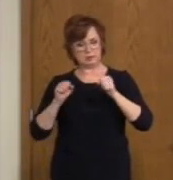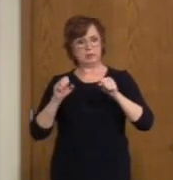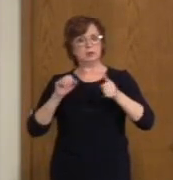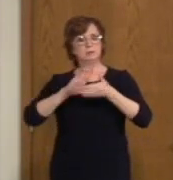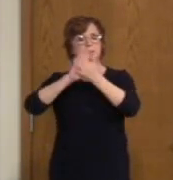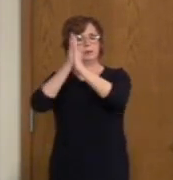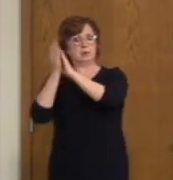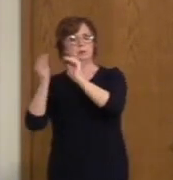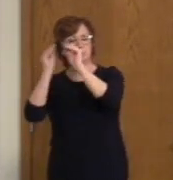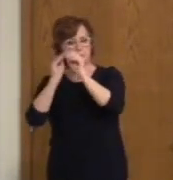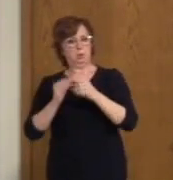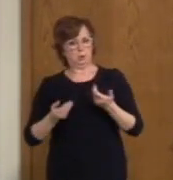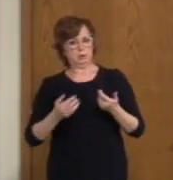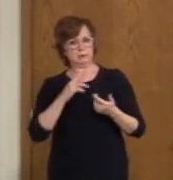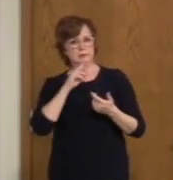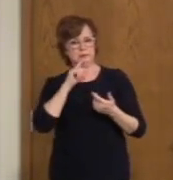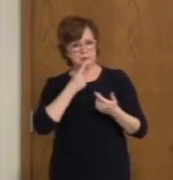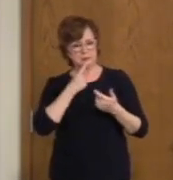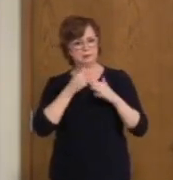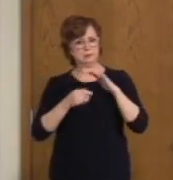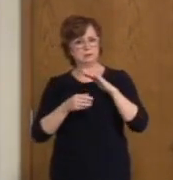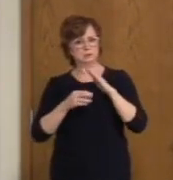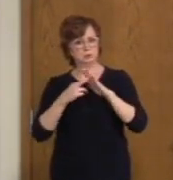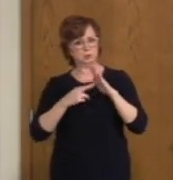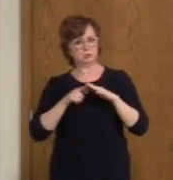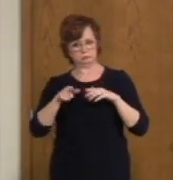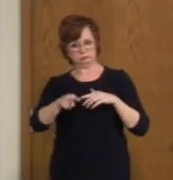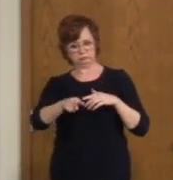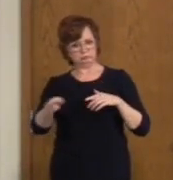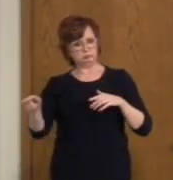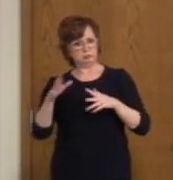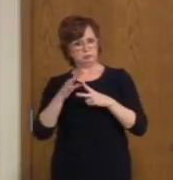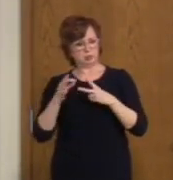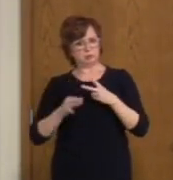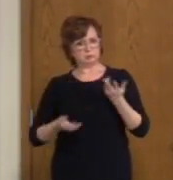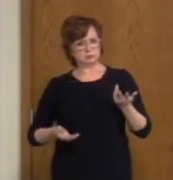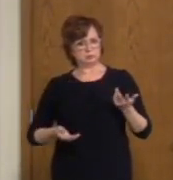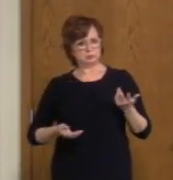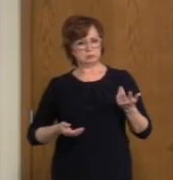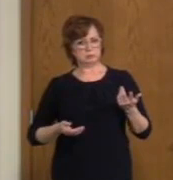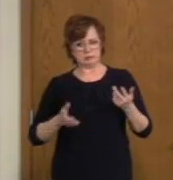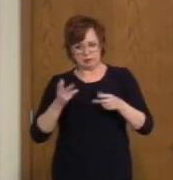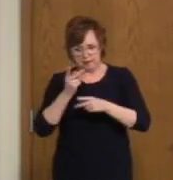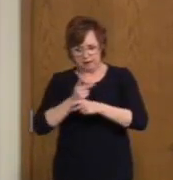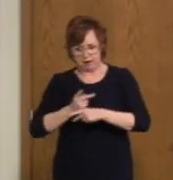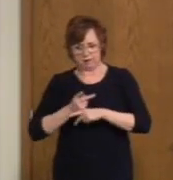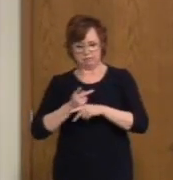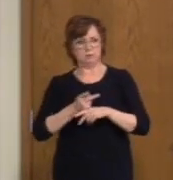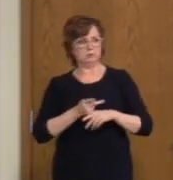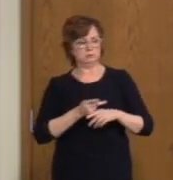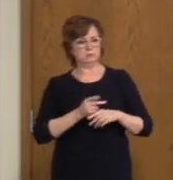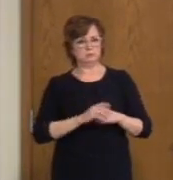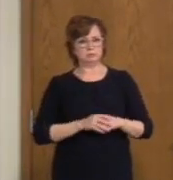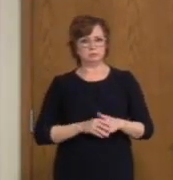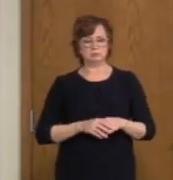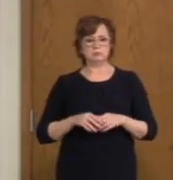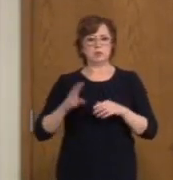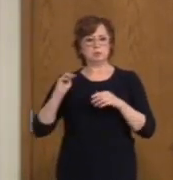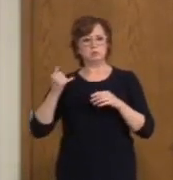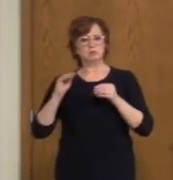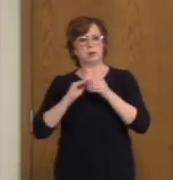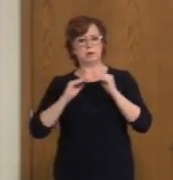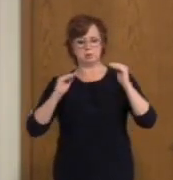If we're not able to level the numbers, and as Dr. Shahab had said, in the case of Moose Jaw, they're not yet at the numbers where Regina is